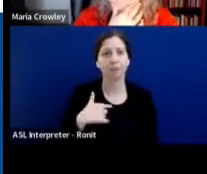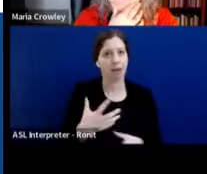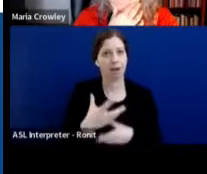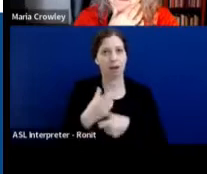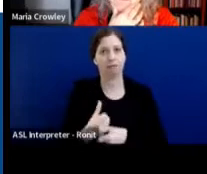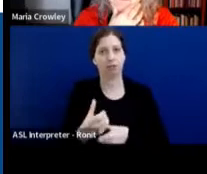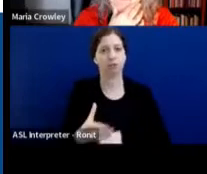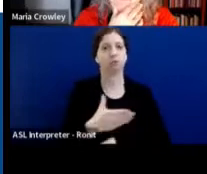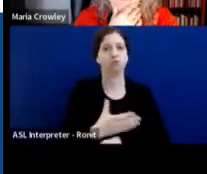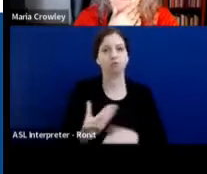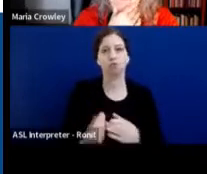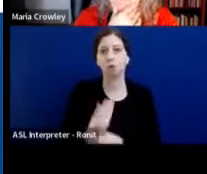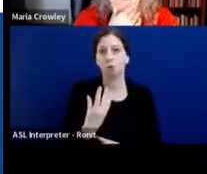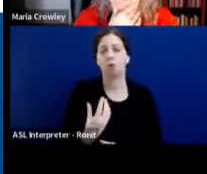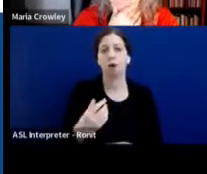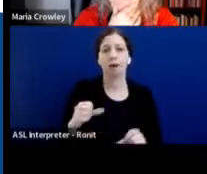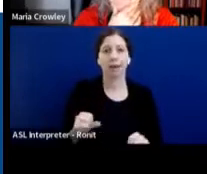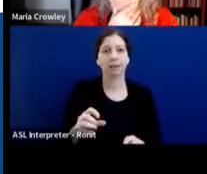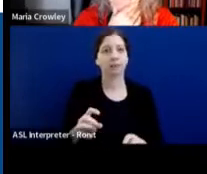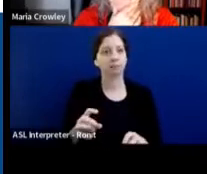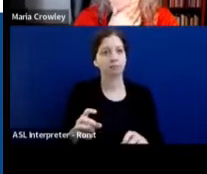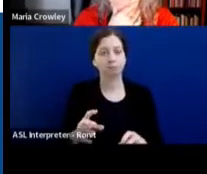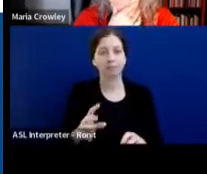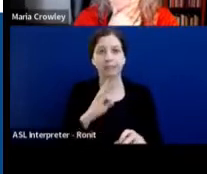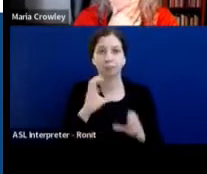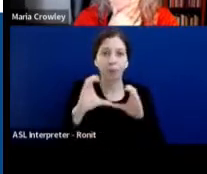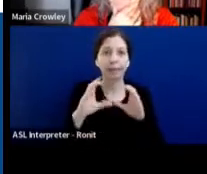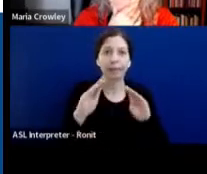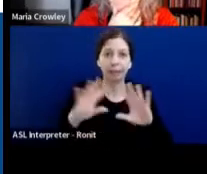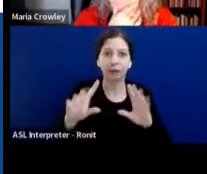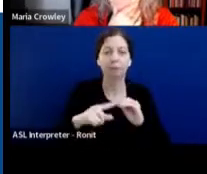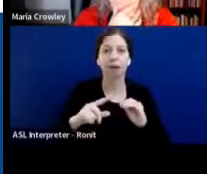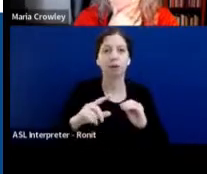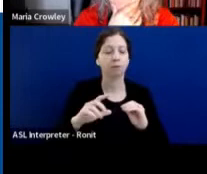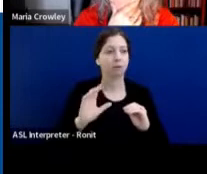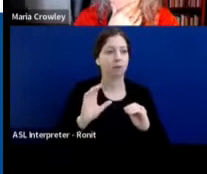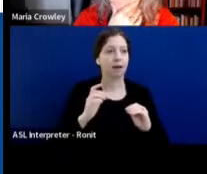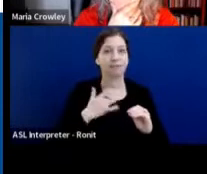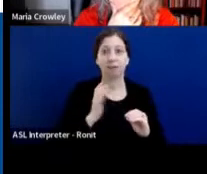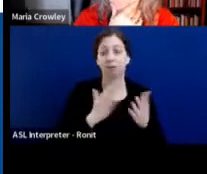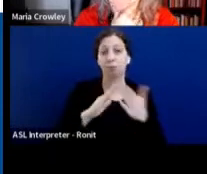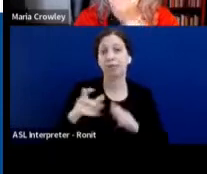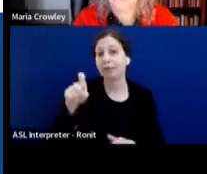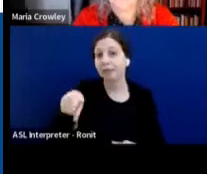grown. It allows me to speak clearly about what I feel our community needs. And